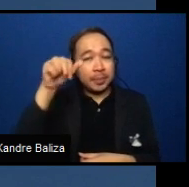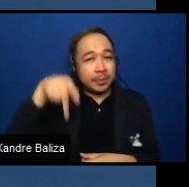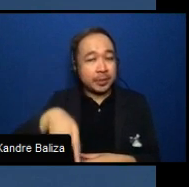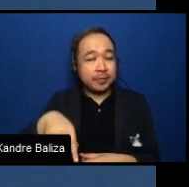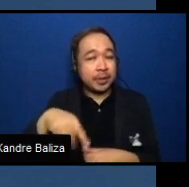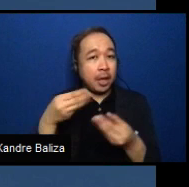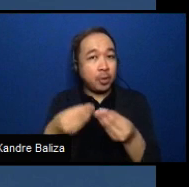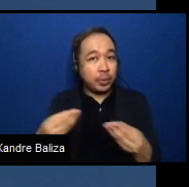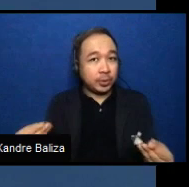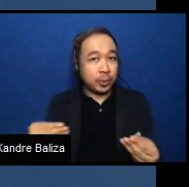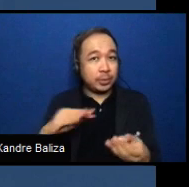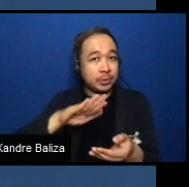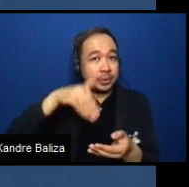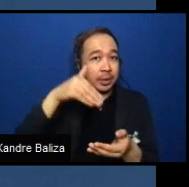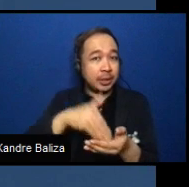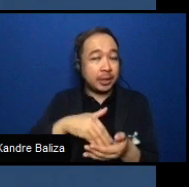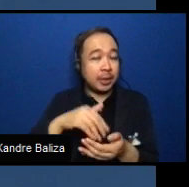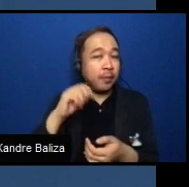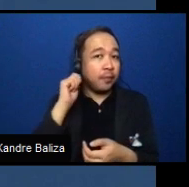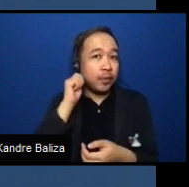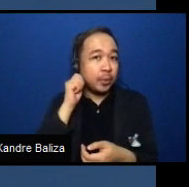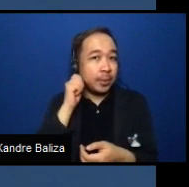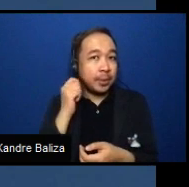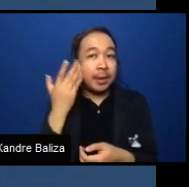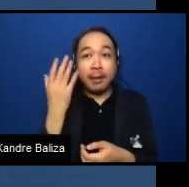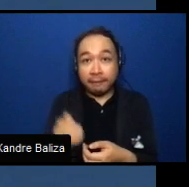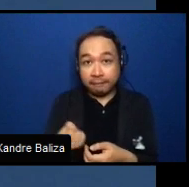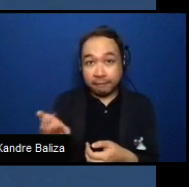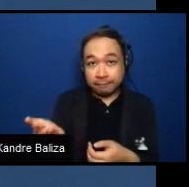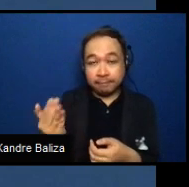Women, yeah, they are going to join us online.